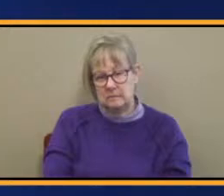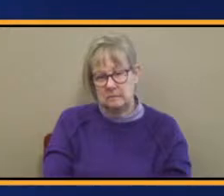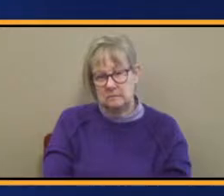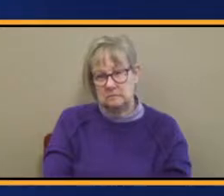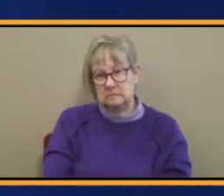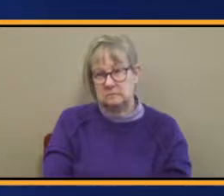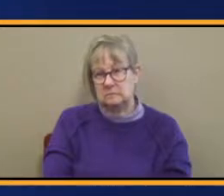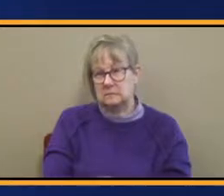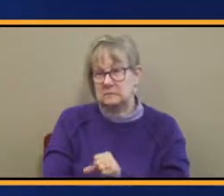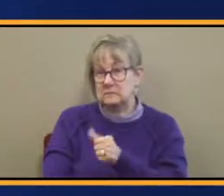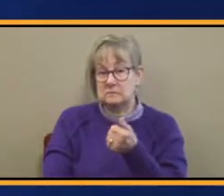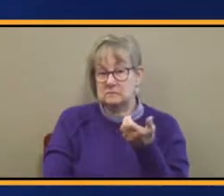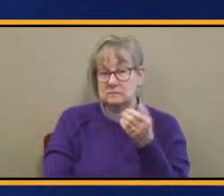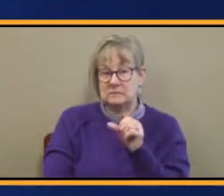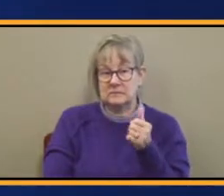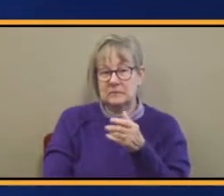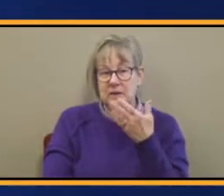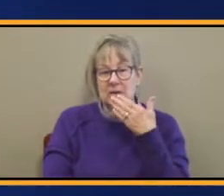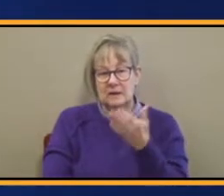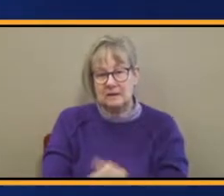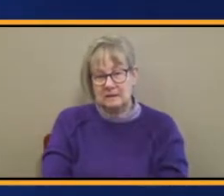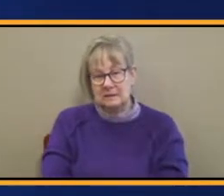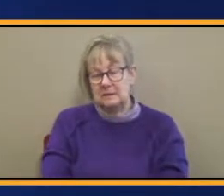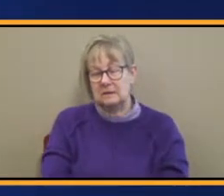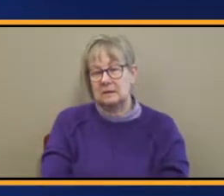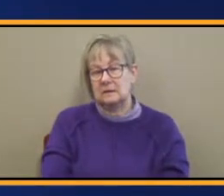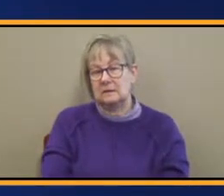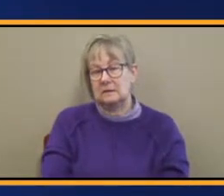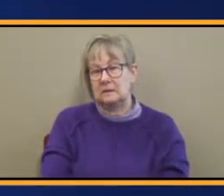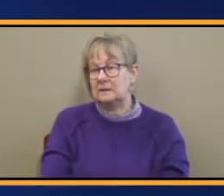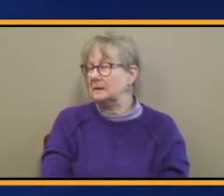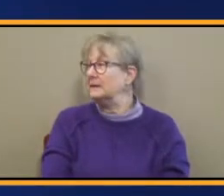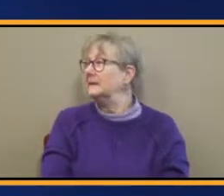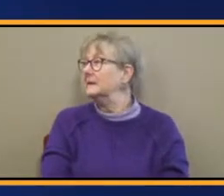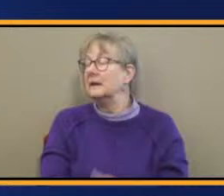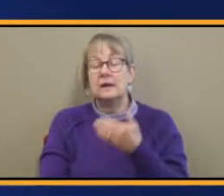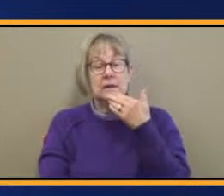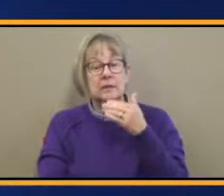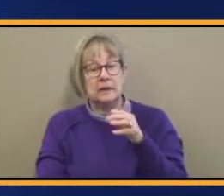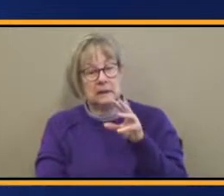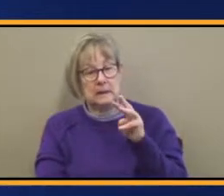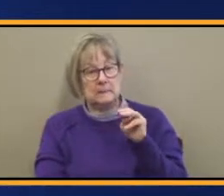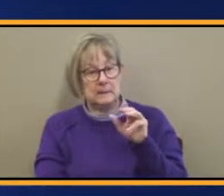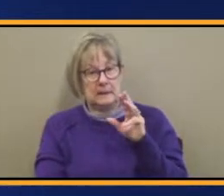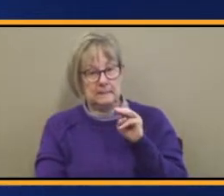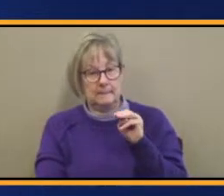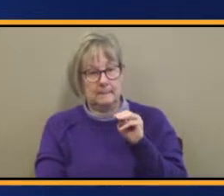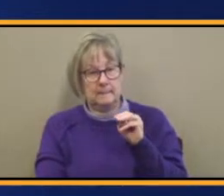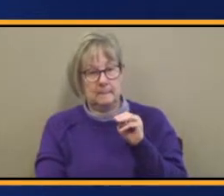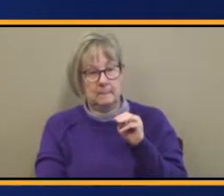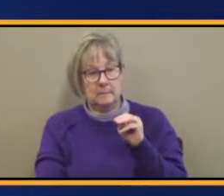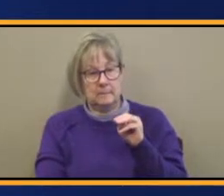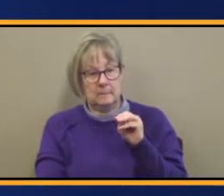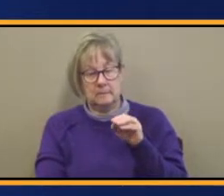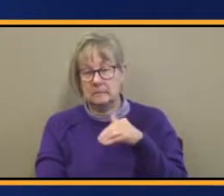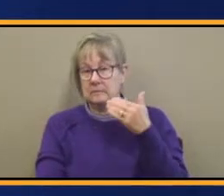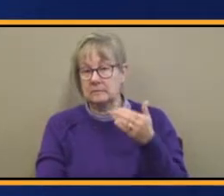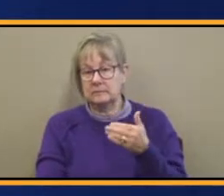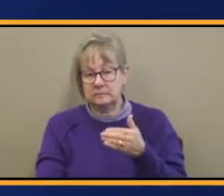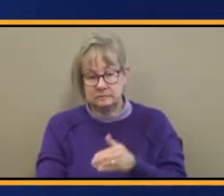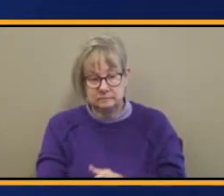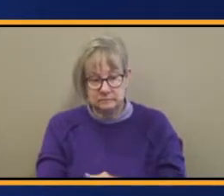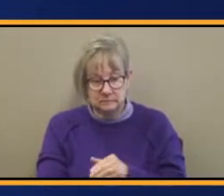Anything else? Thank you. That's all my questions. Thank you, ma'am. Representative Acevedo, followed by Representative